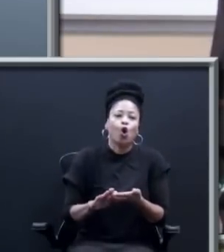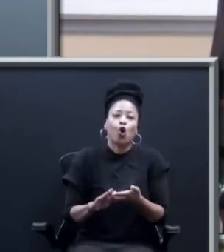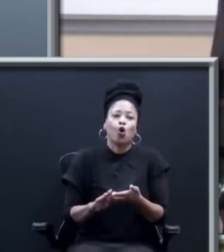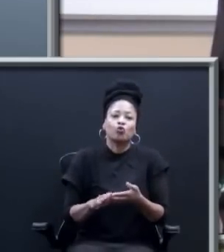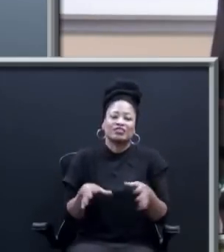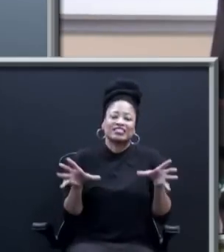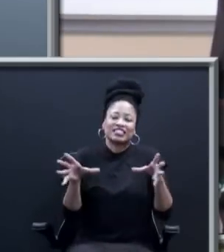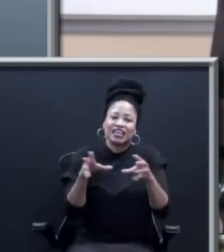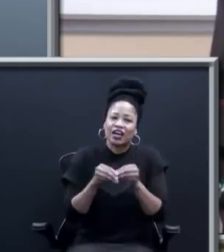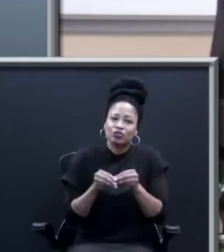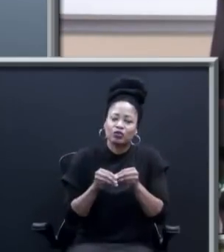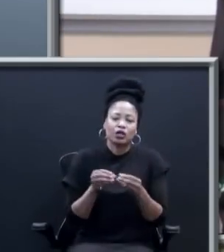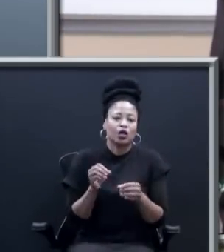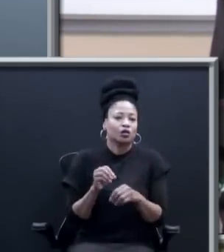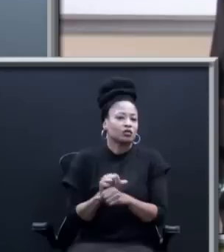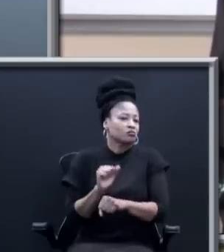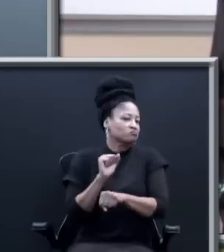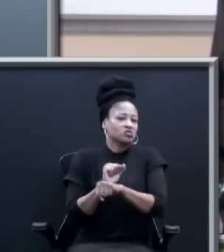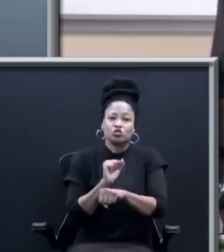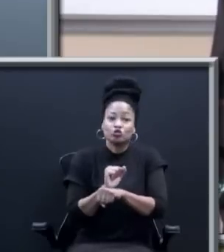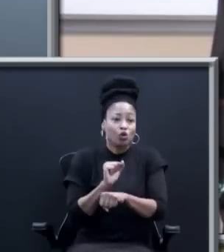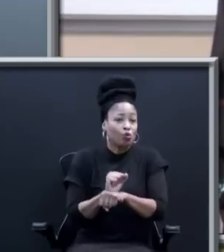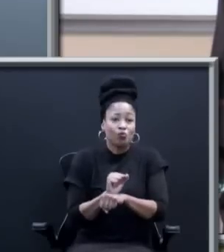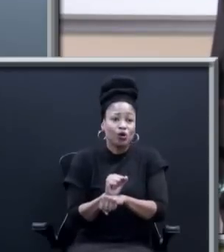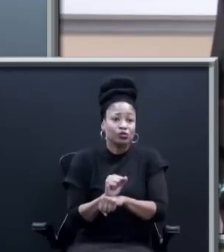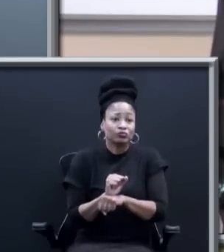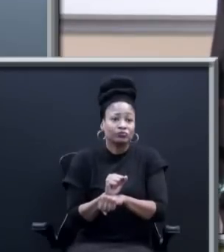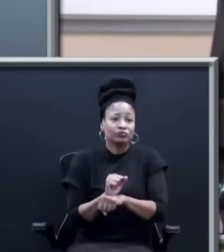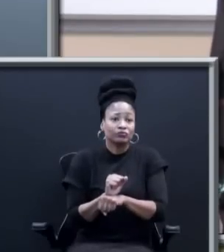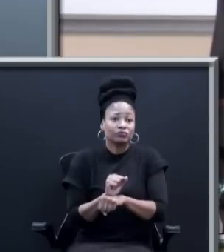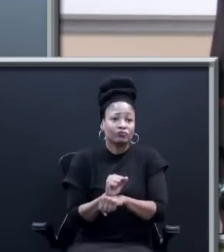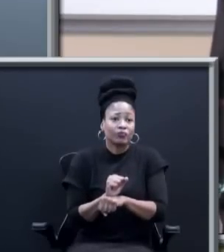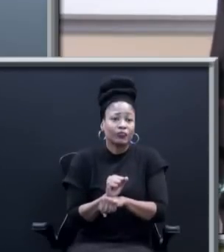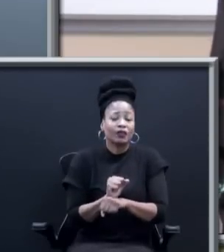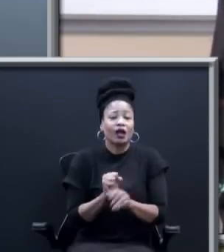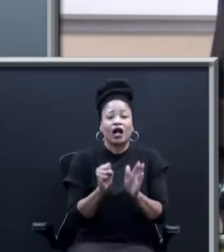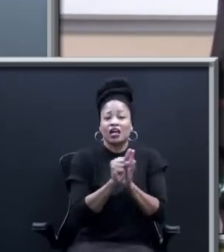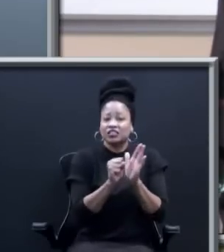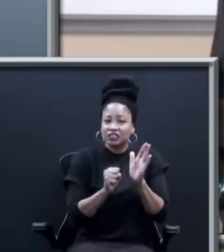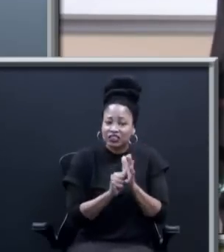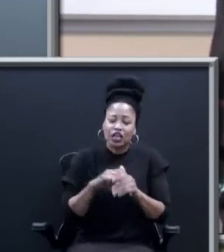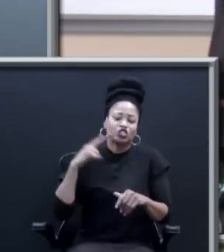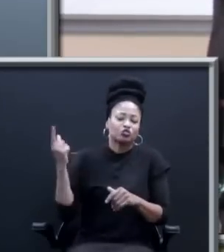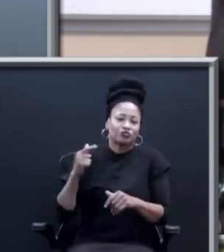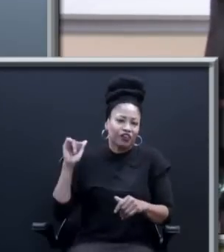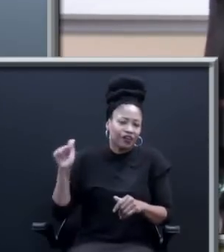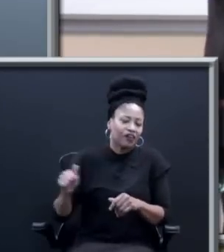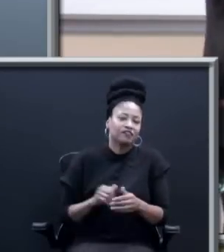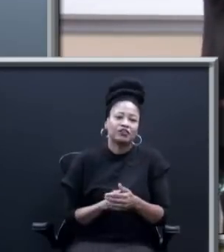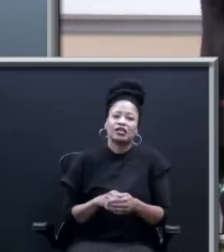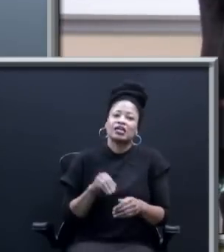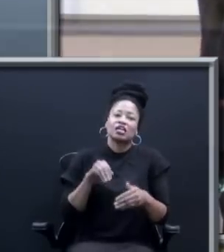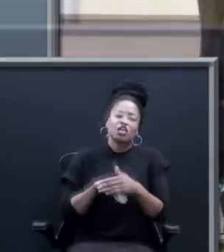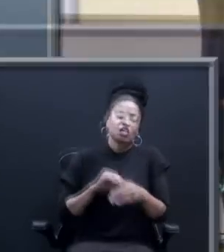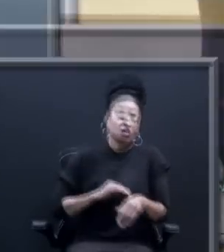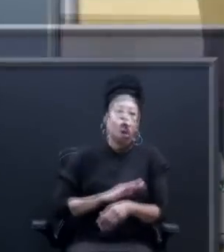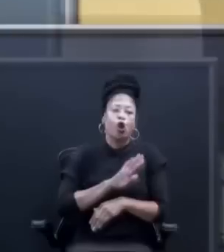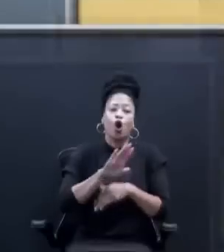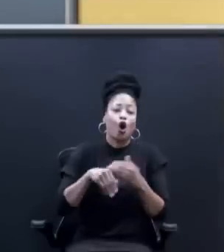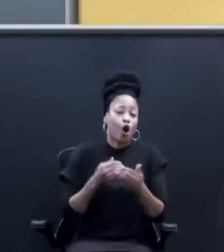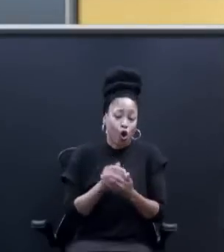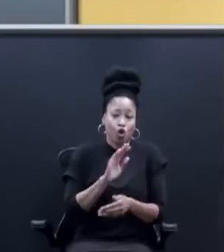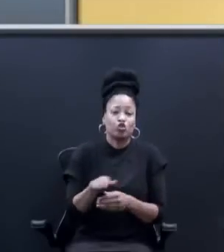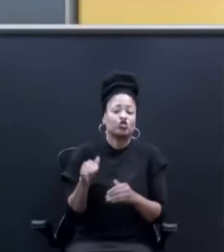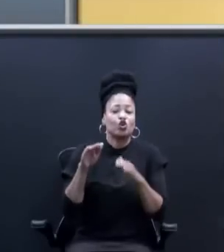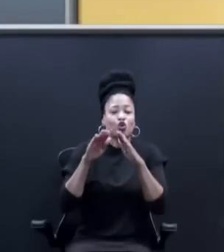work therein. It shall be a statute forever in all your dwellings throughout your generation. Now this one he said you should do no